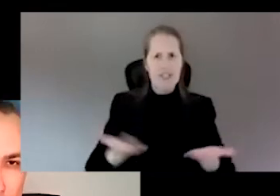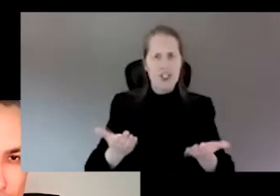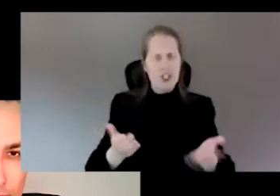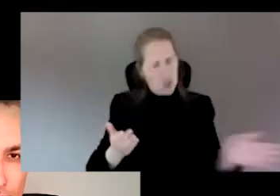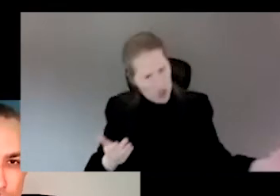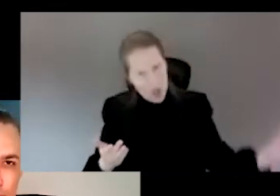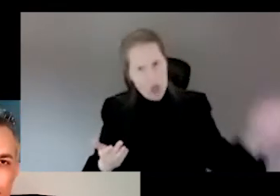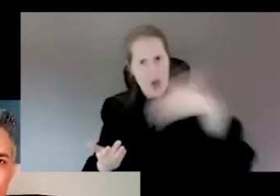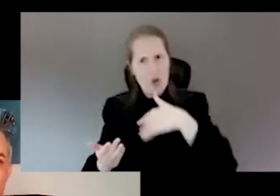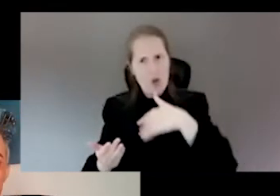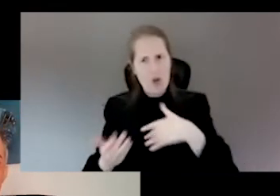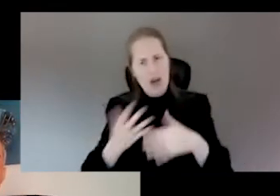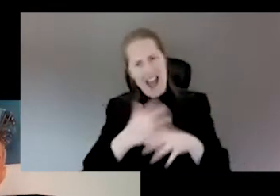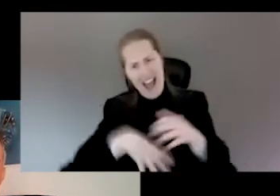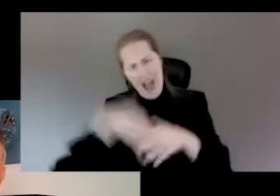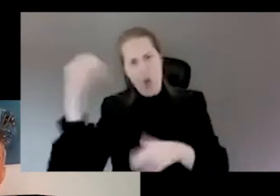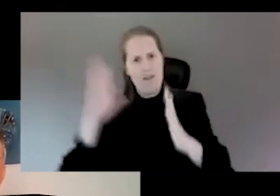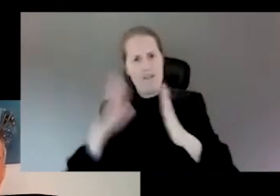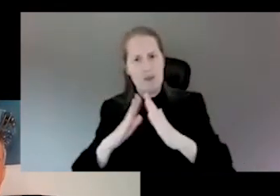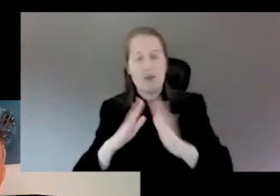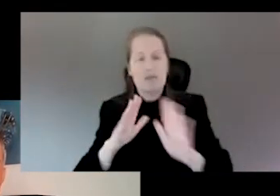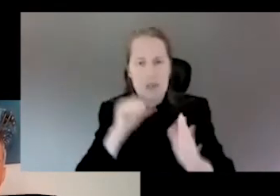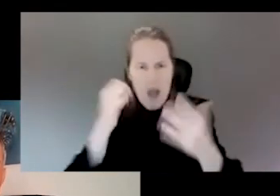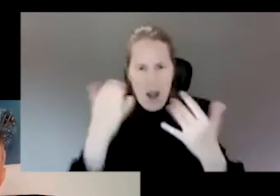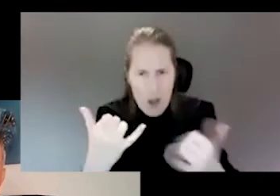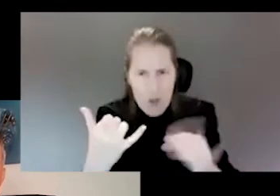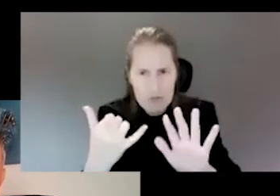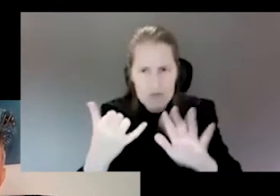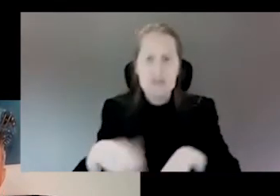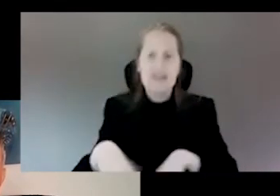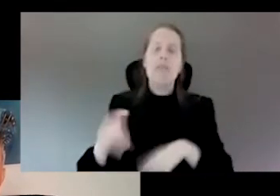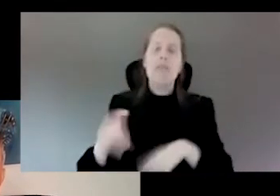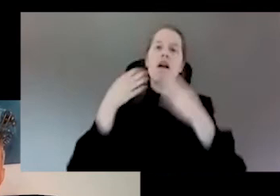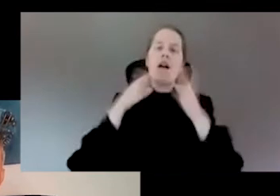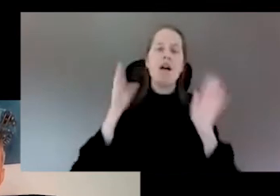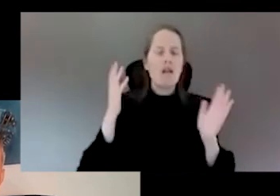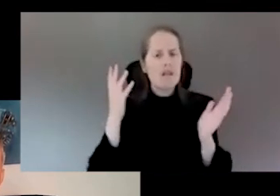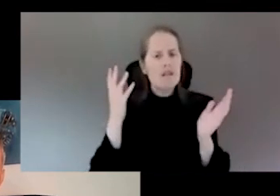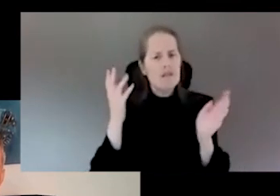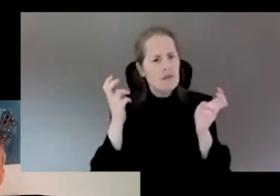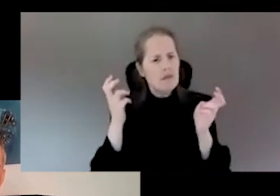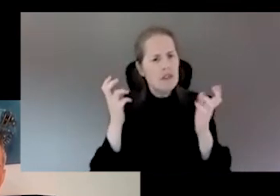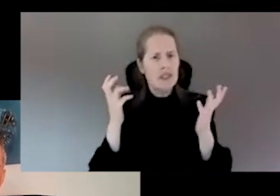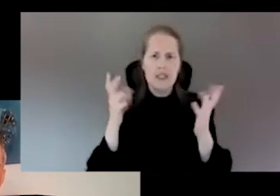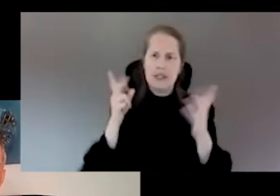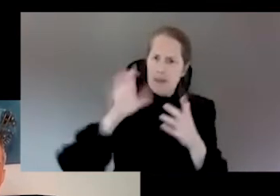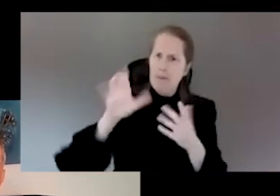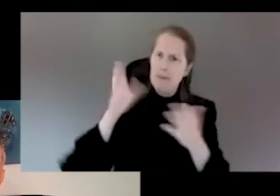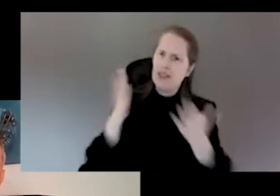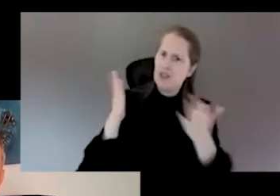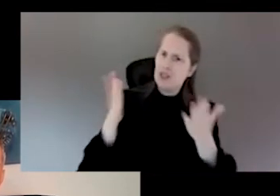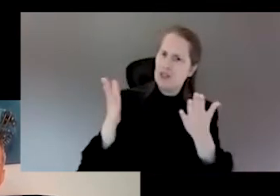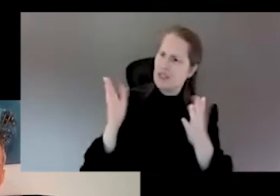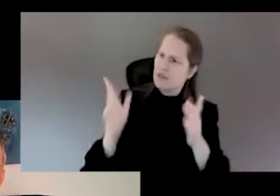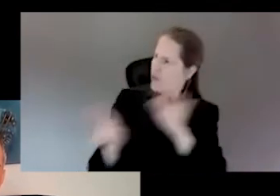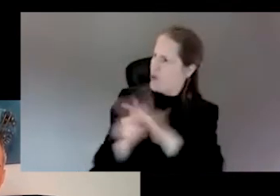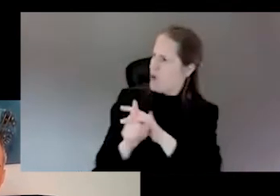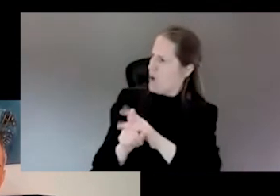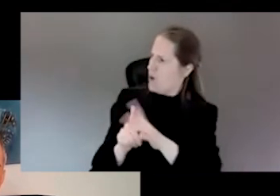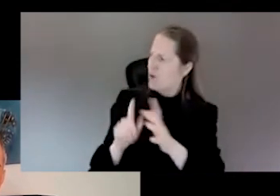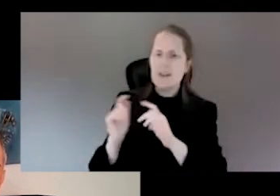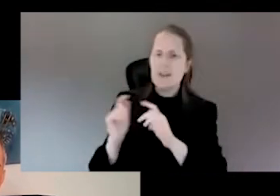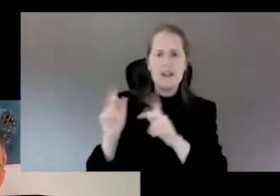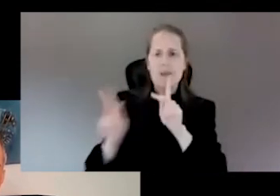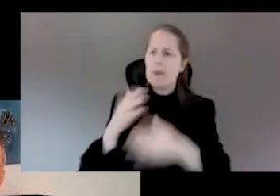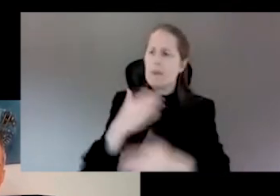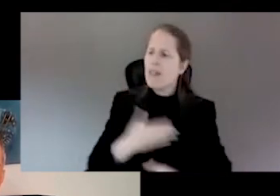is allowed to be in a setup that public services, everyone enjoys to have a